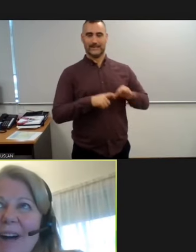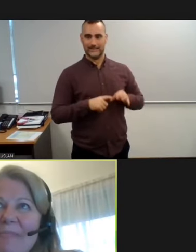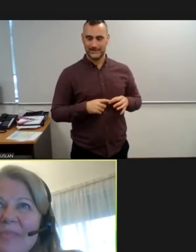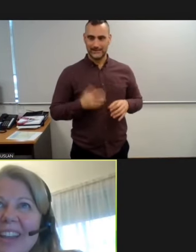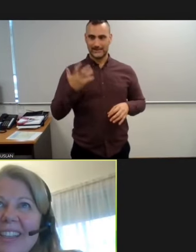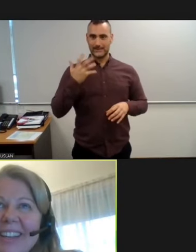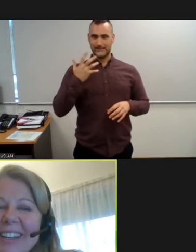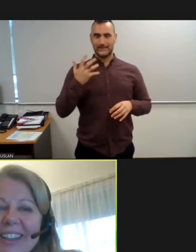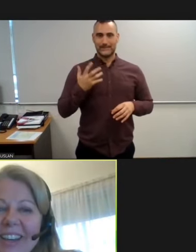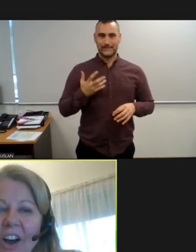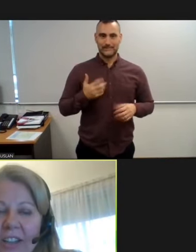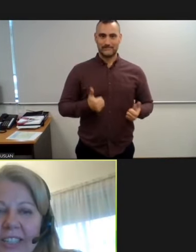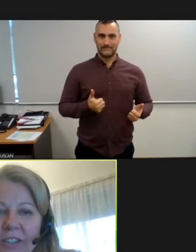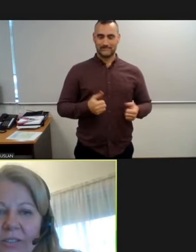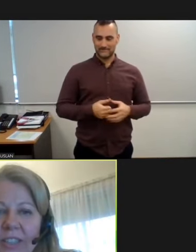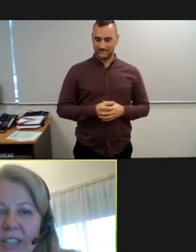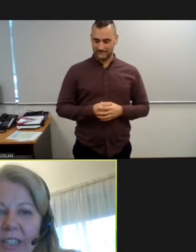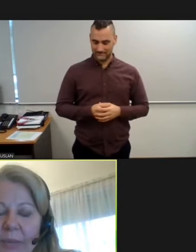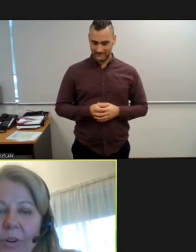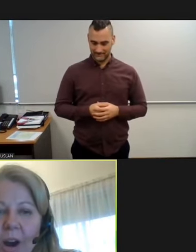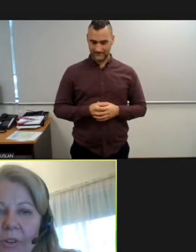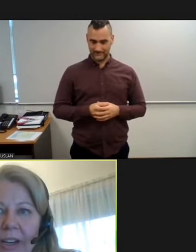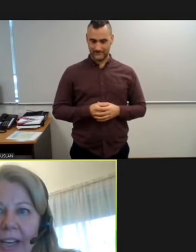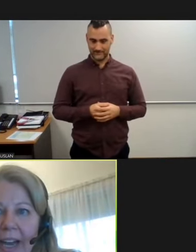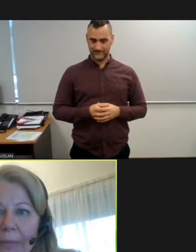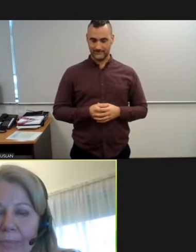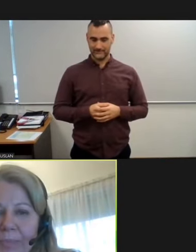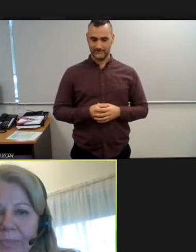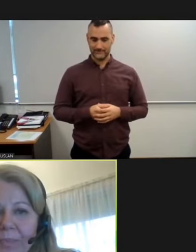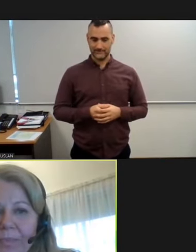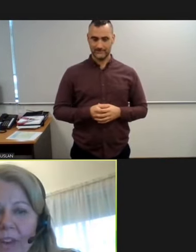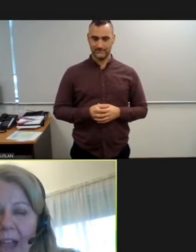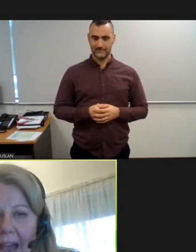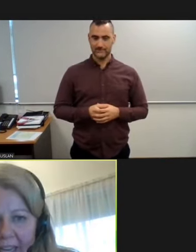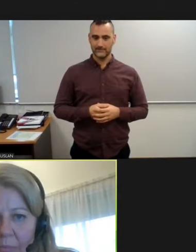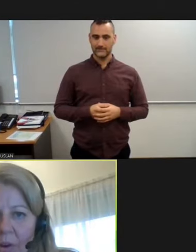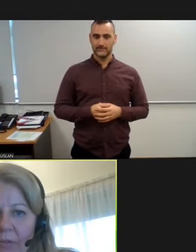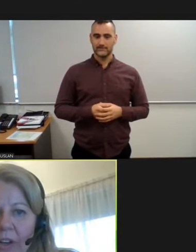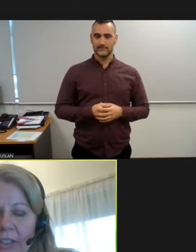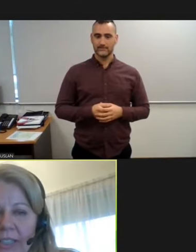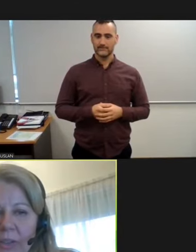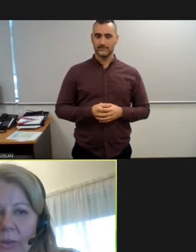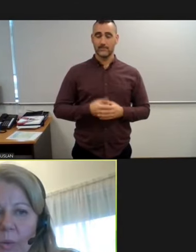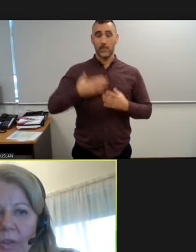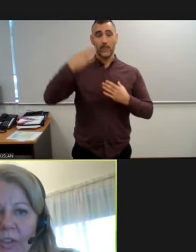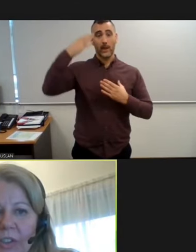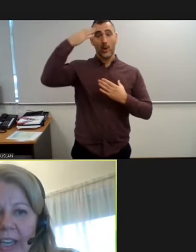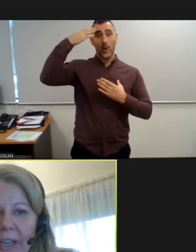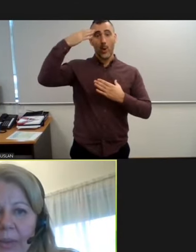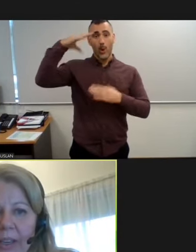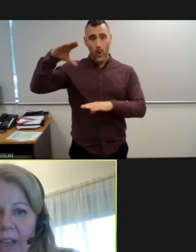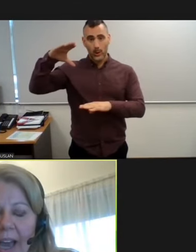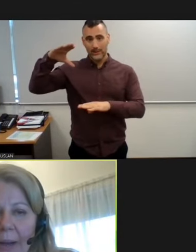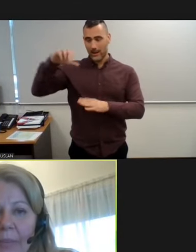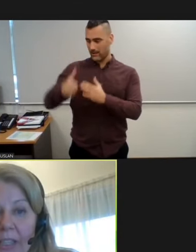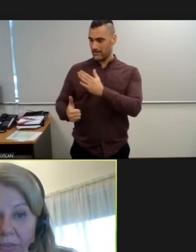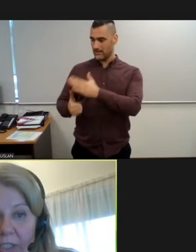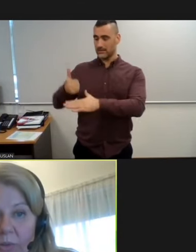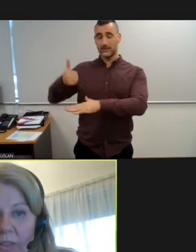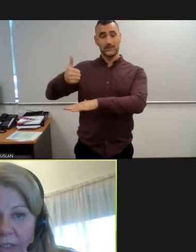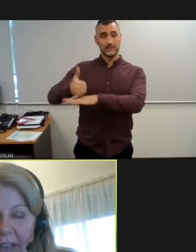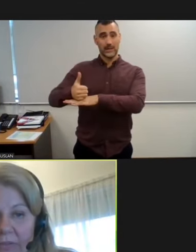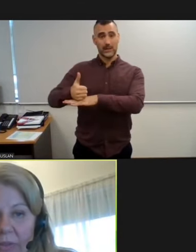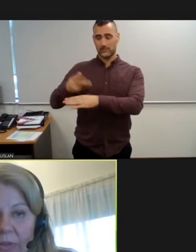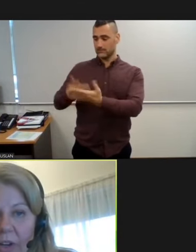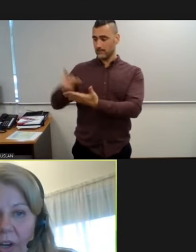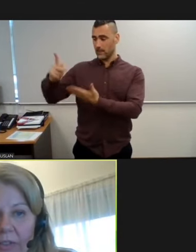Look, the hotels, the primary aim of the hotels were to keep